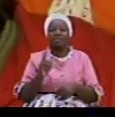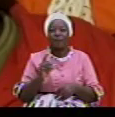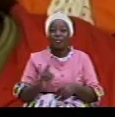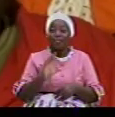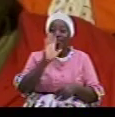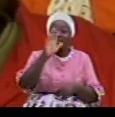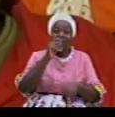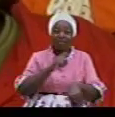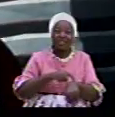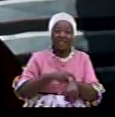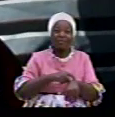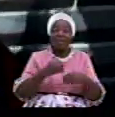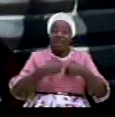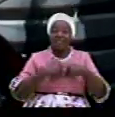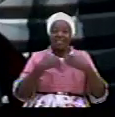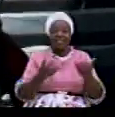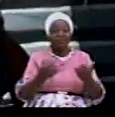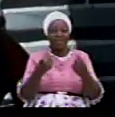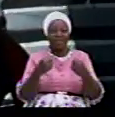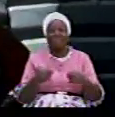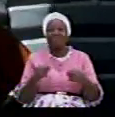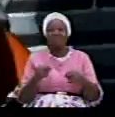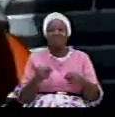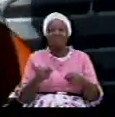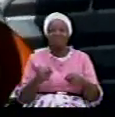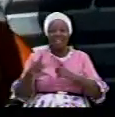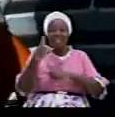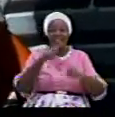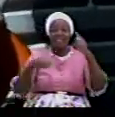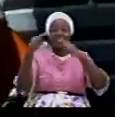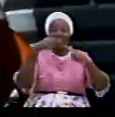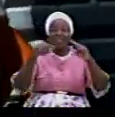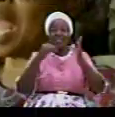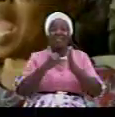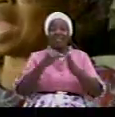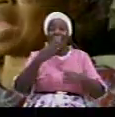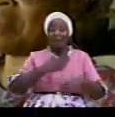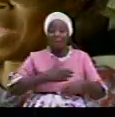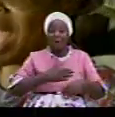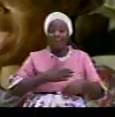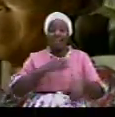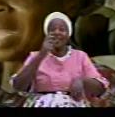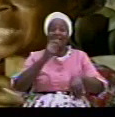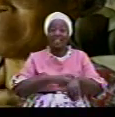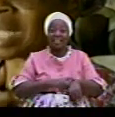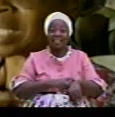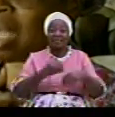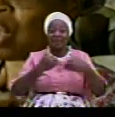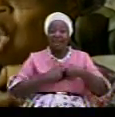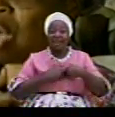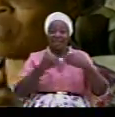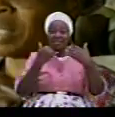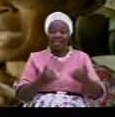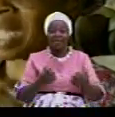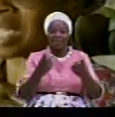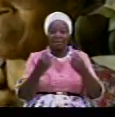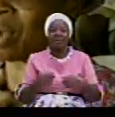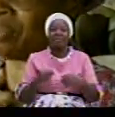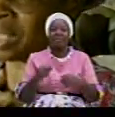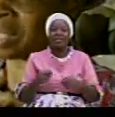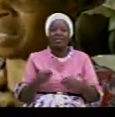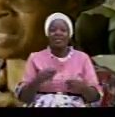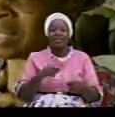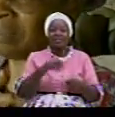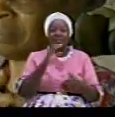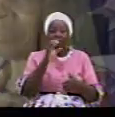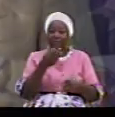time has now come. My time has now come. From chapter 3 of Genesis, when they lost